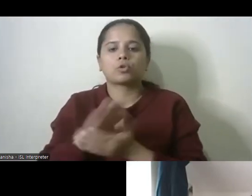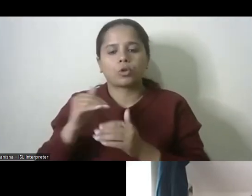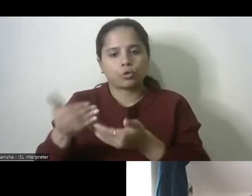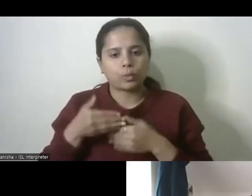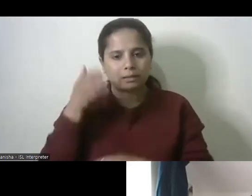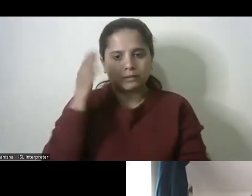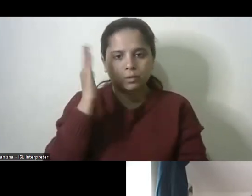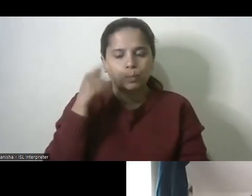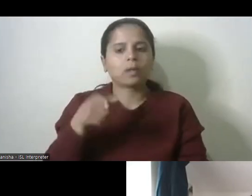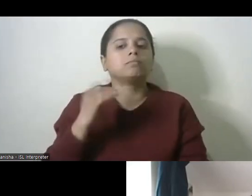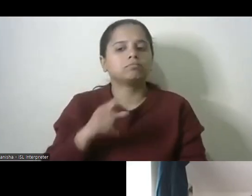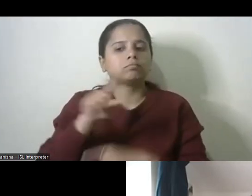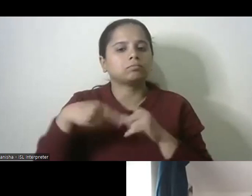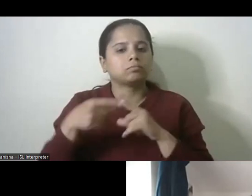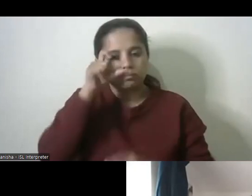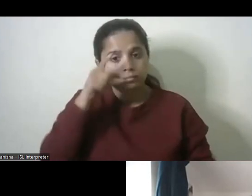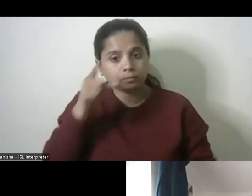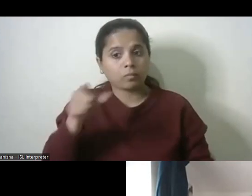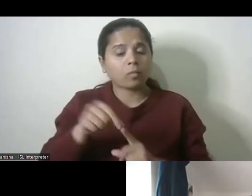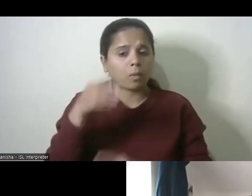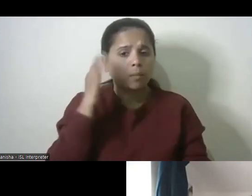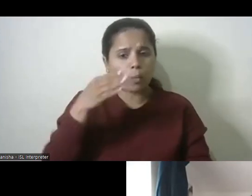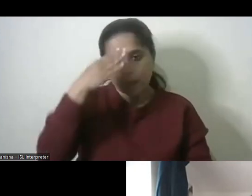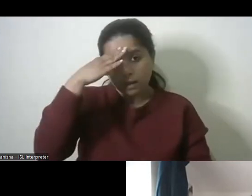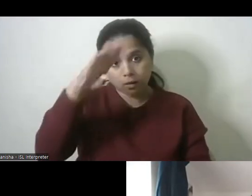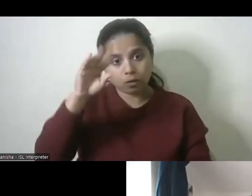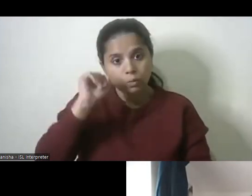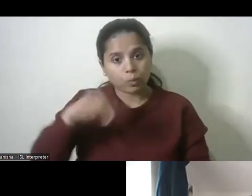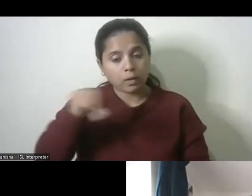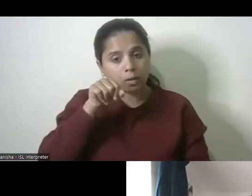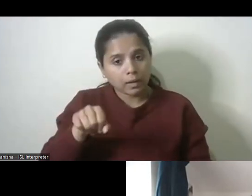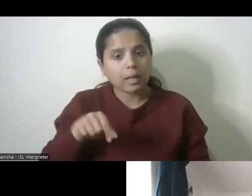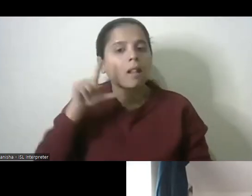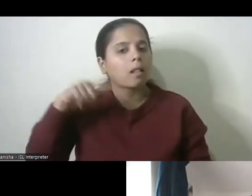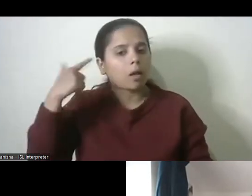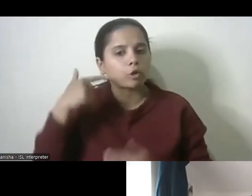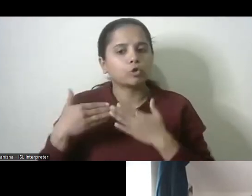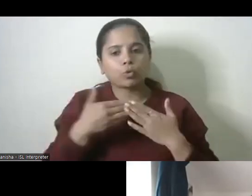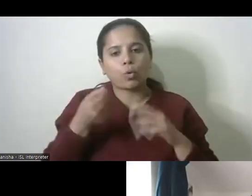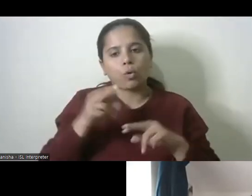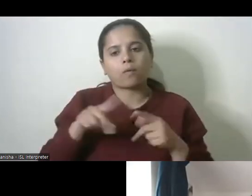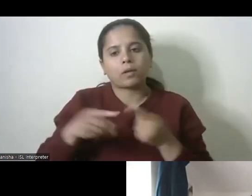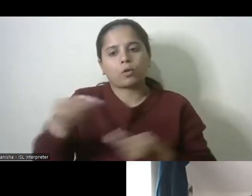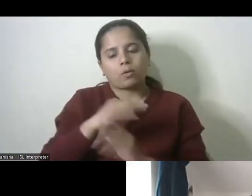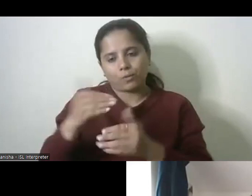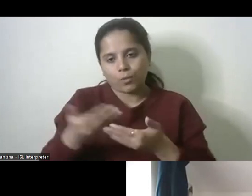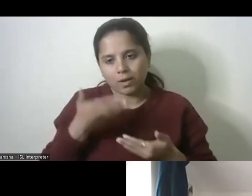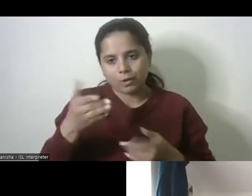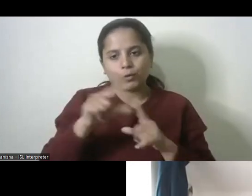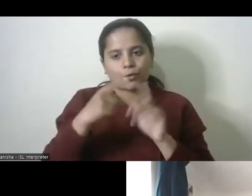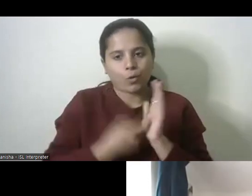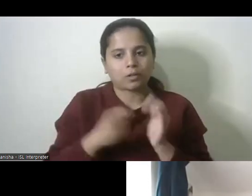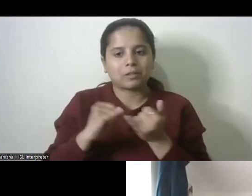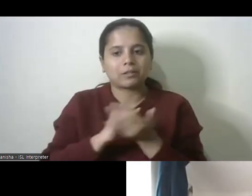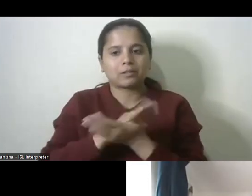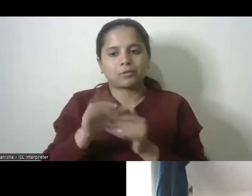is to deliver this lecture. She is professor in anthropology at the London School of Economics. Welcome, Dr. Shah.